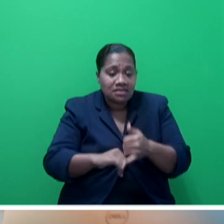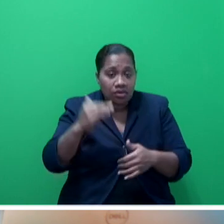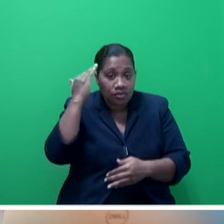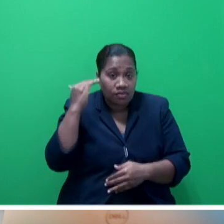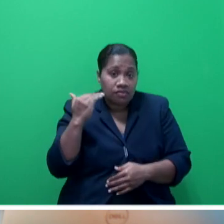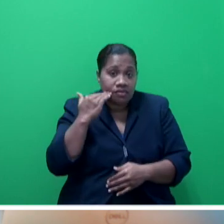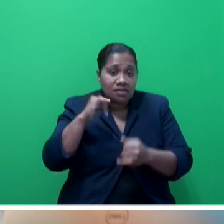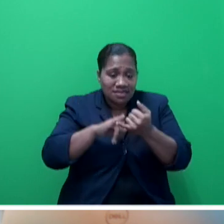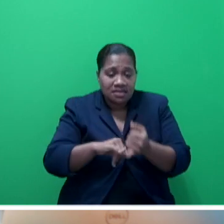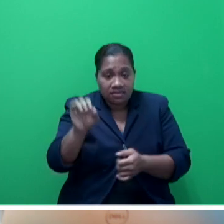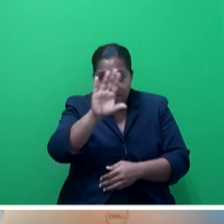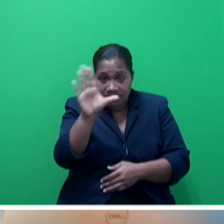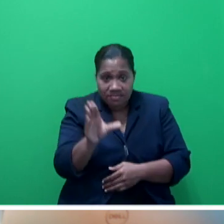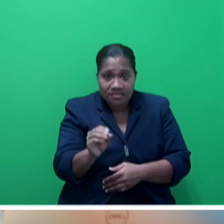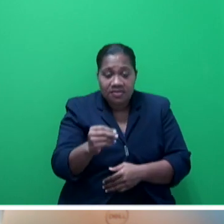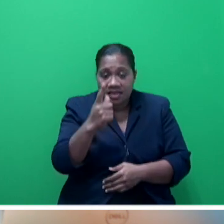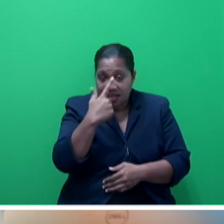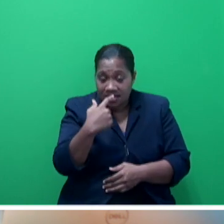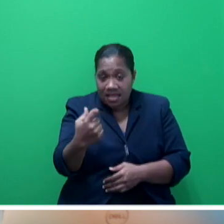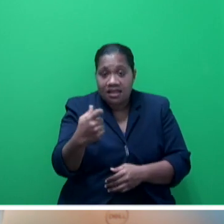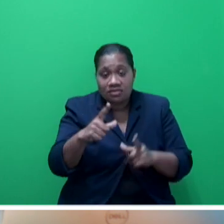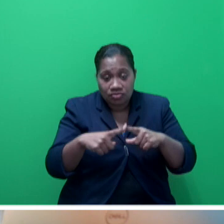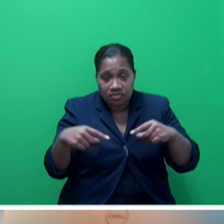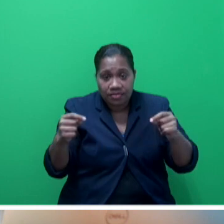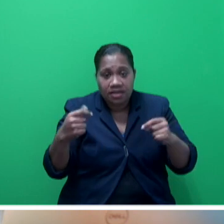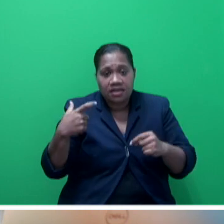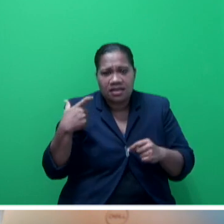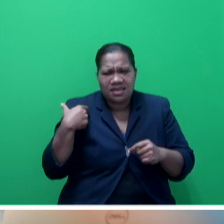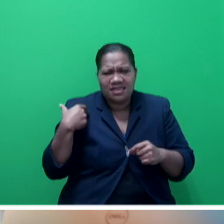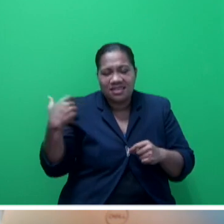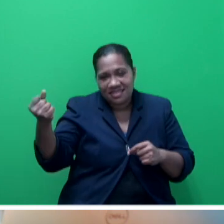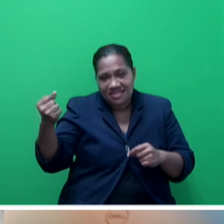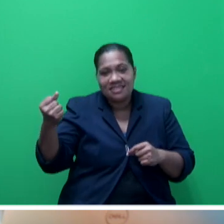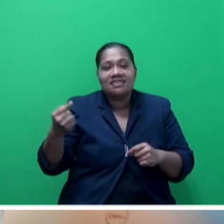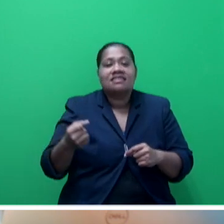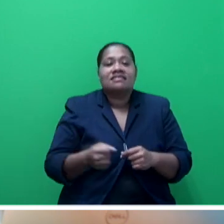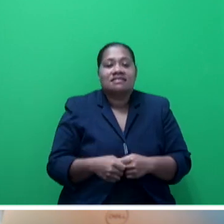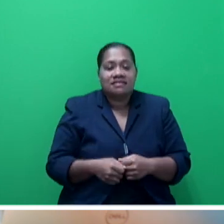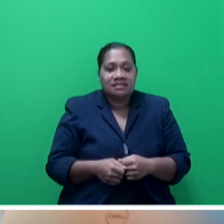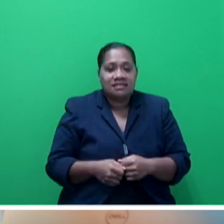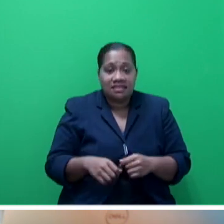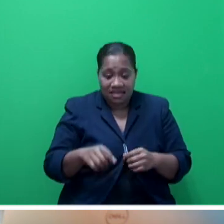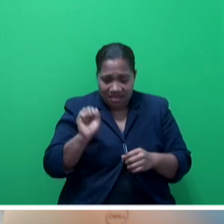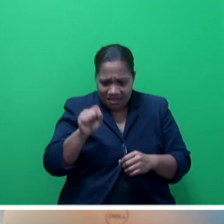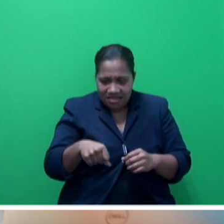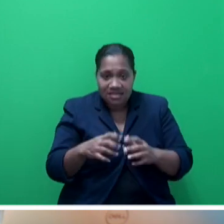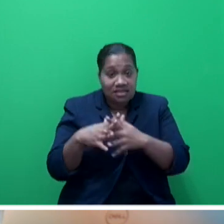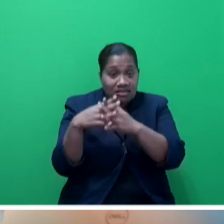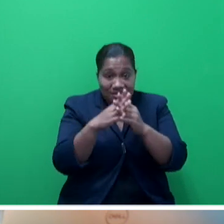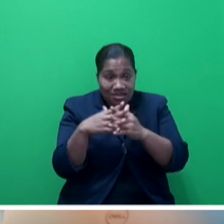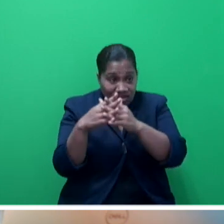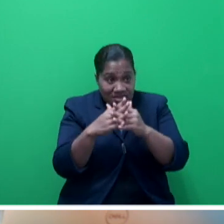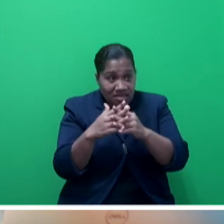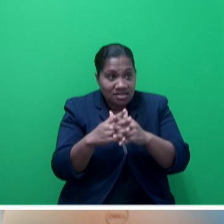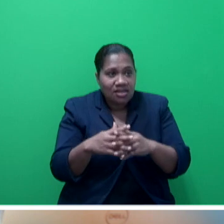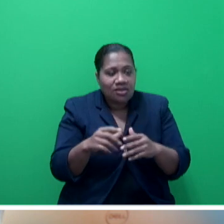South Africa, Thailand, Japan, and Canada, and subnationally the United States, and we are glad to see them